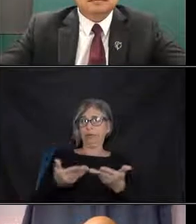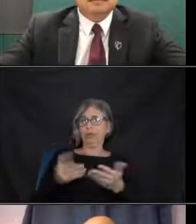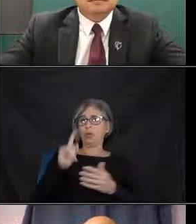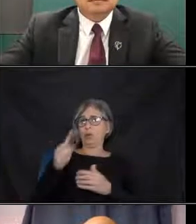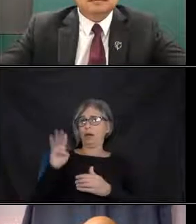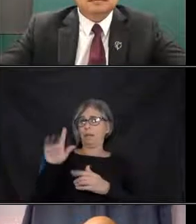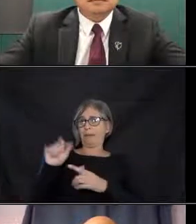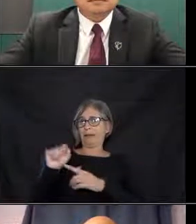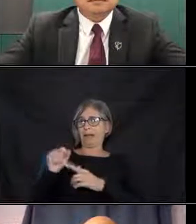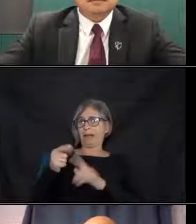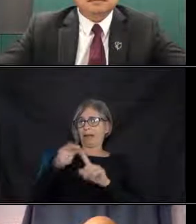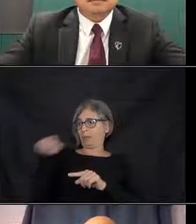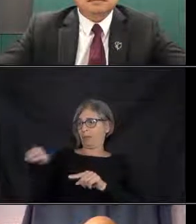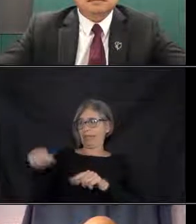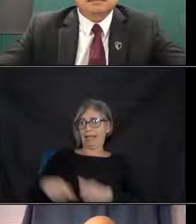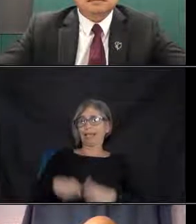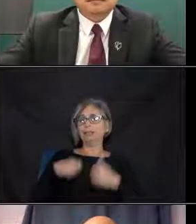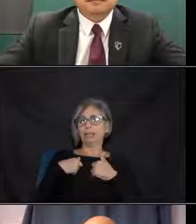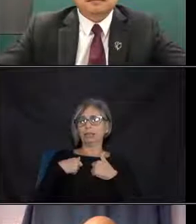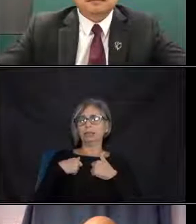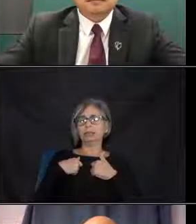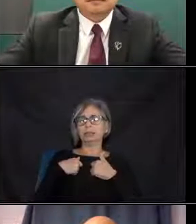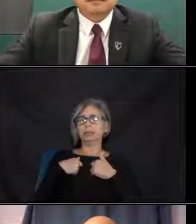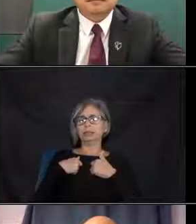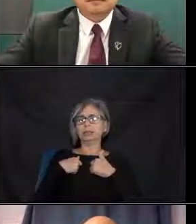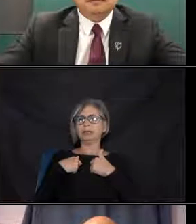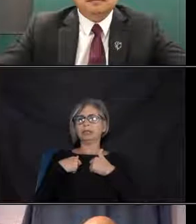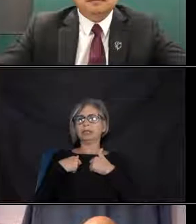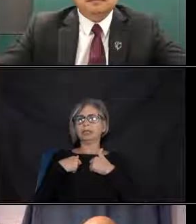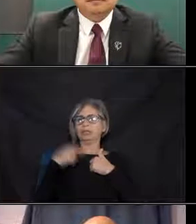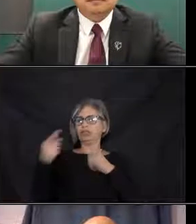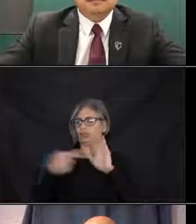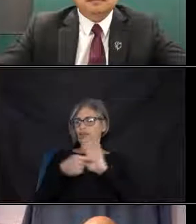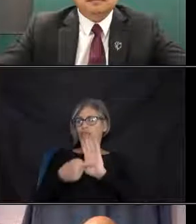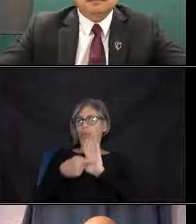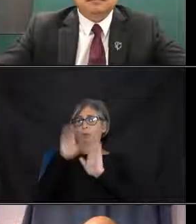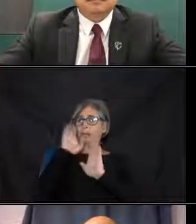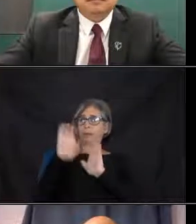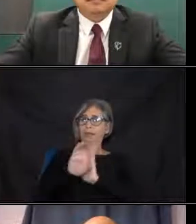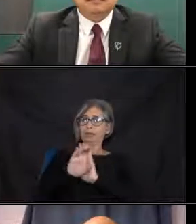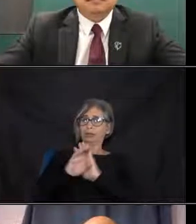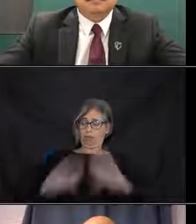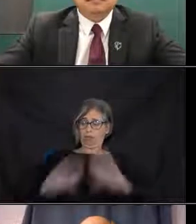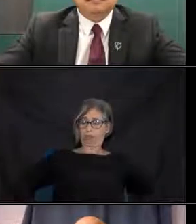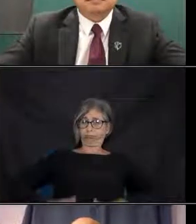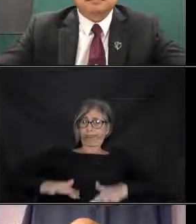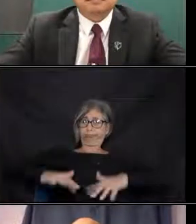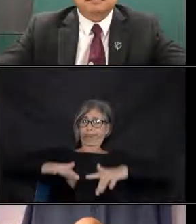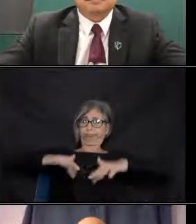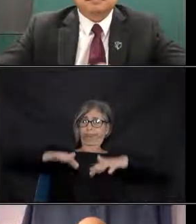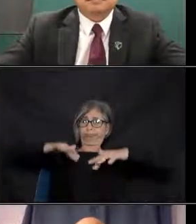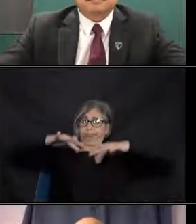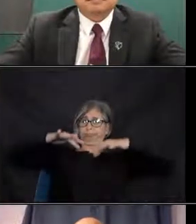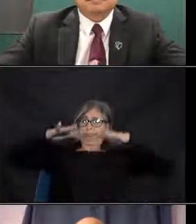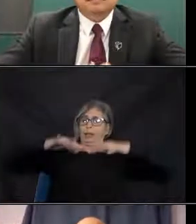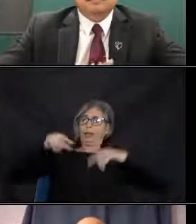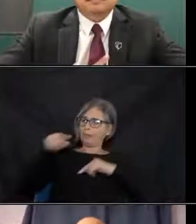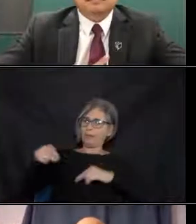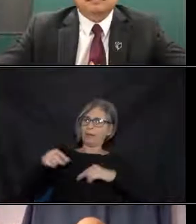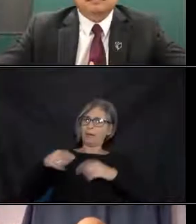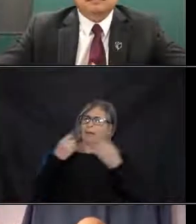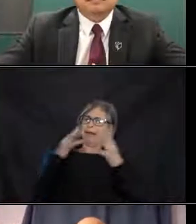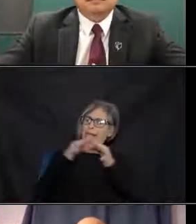from this address, and she showed me the pictures that are flooding there. I received multiple comments